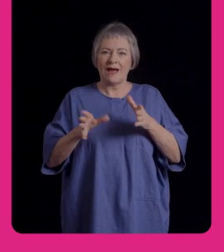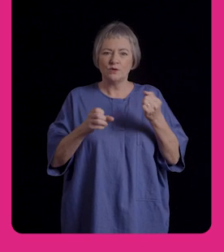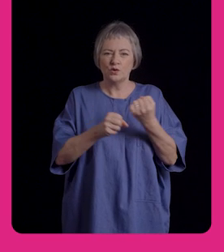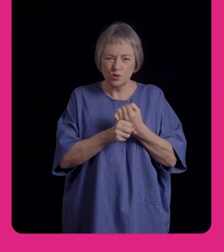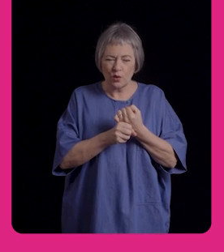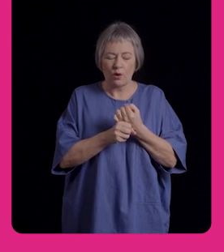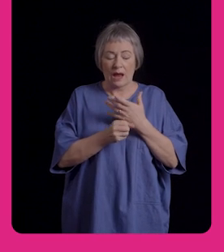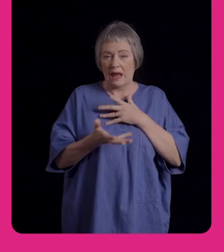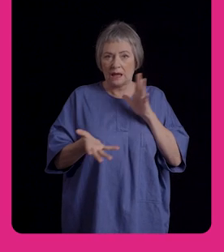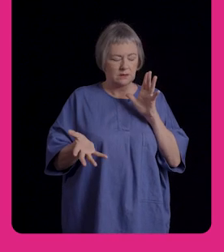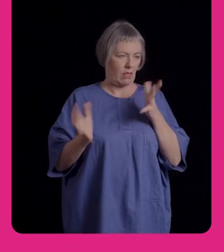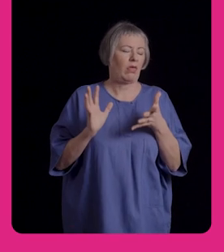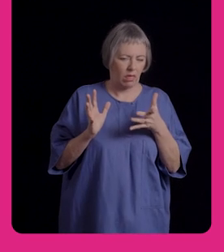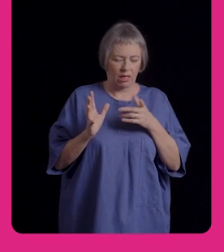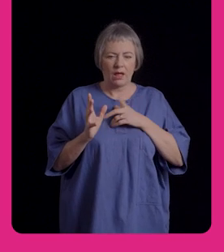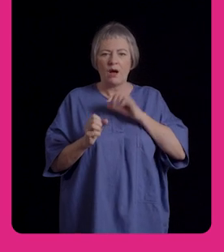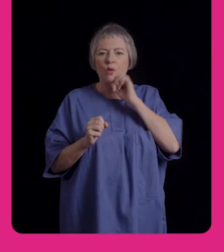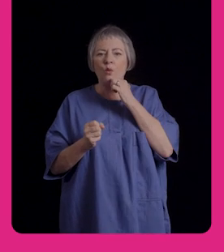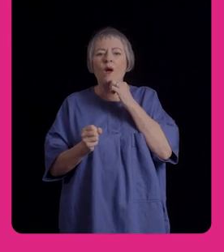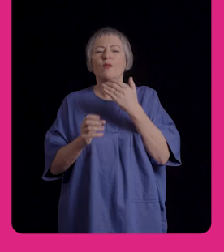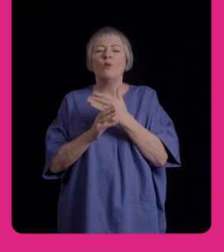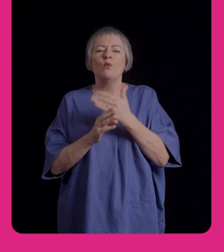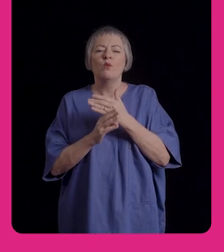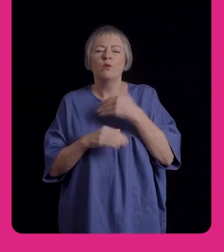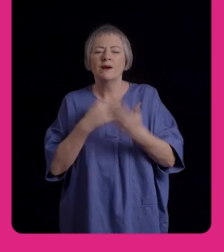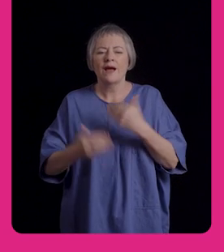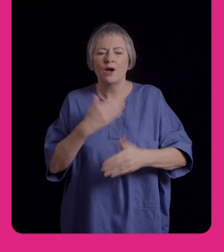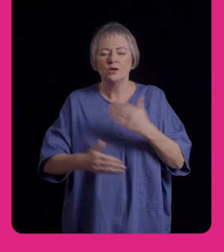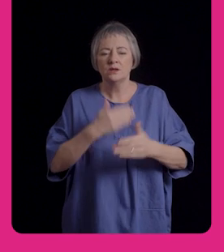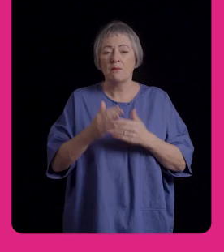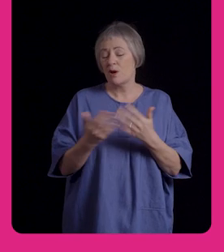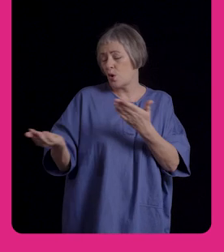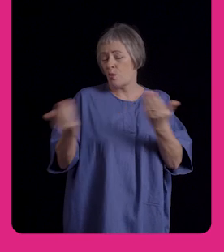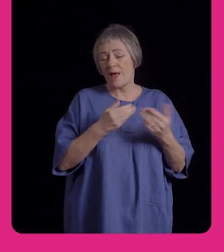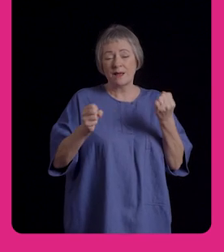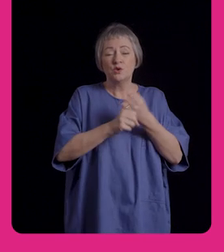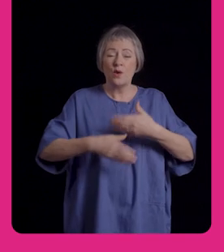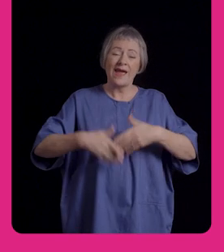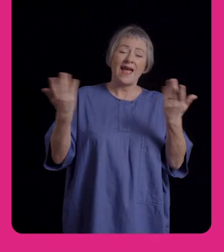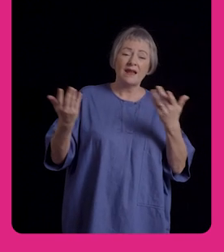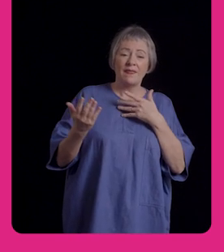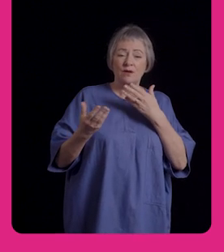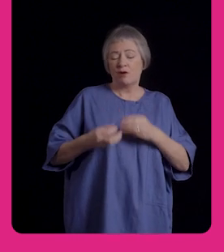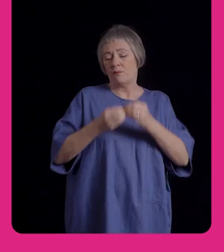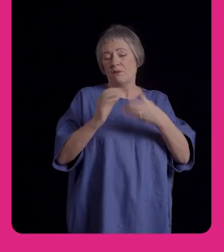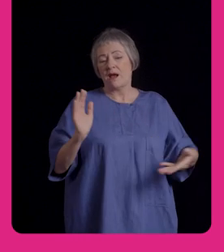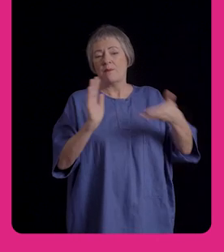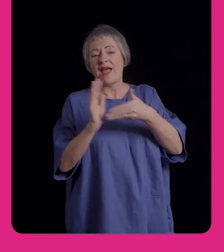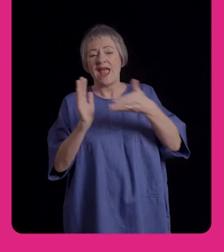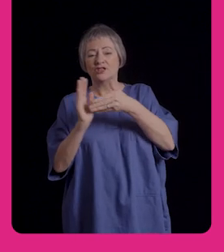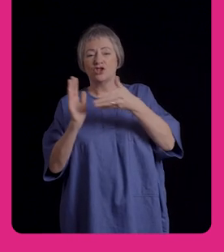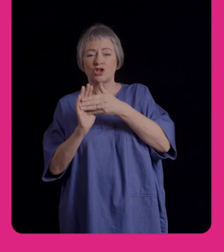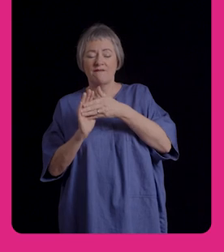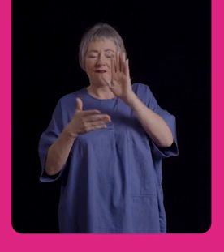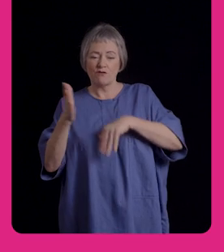like as we play how that stuff is gonna work out. But again, you're very welcome to do anything, and you can also like make up extra stuff from your